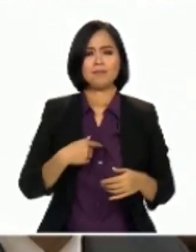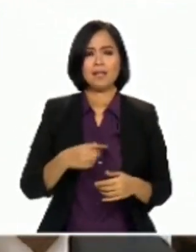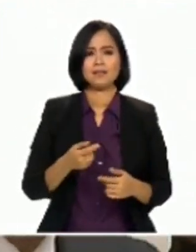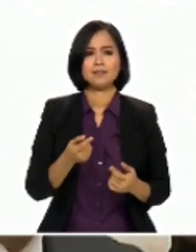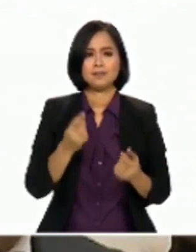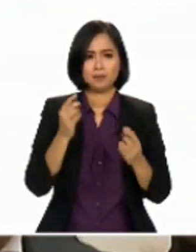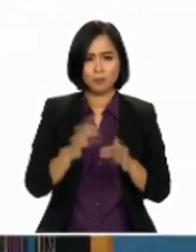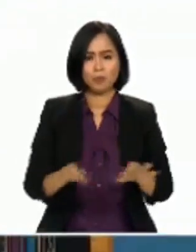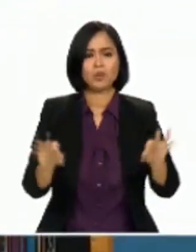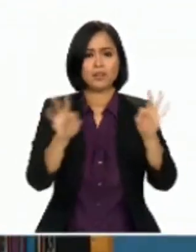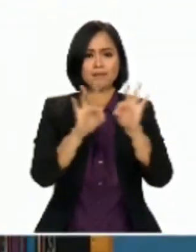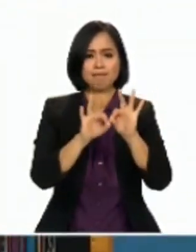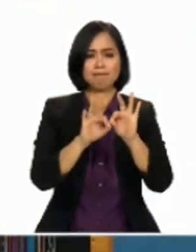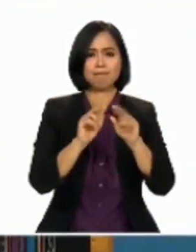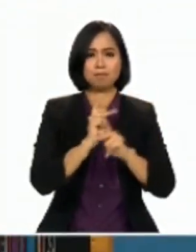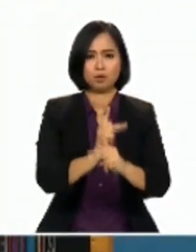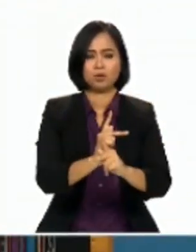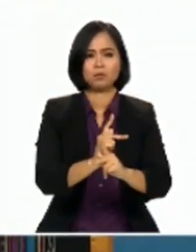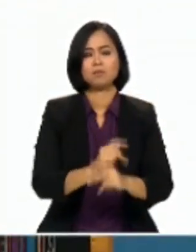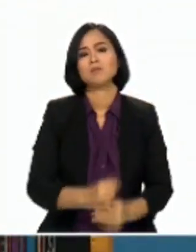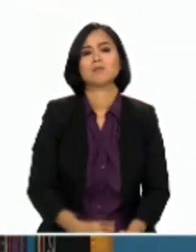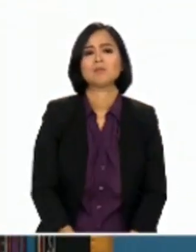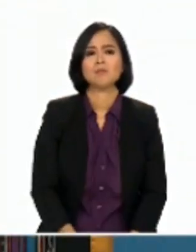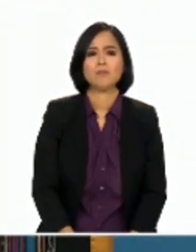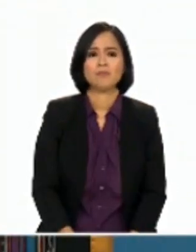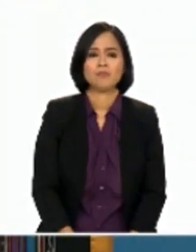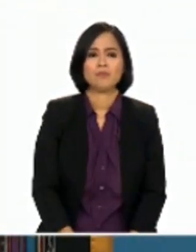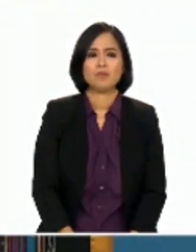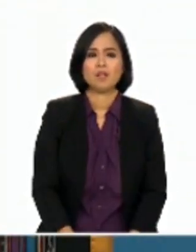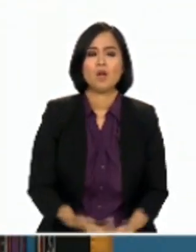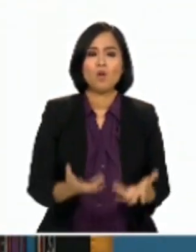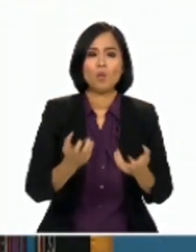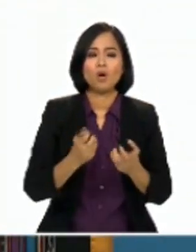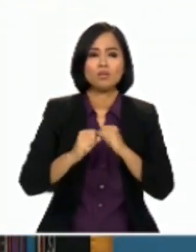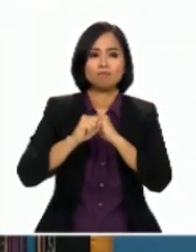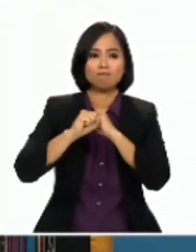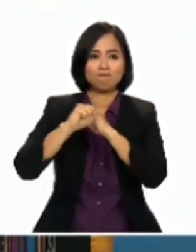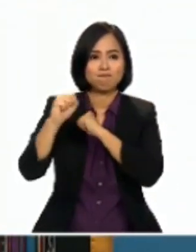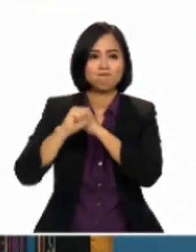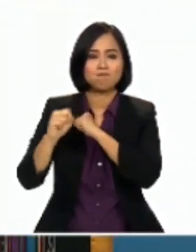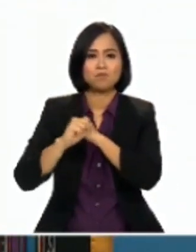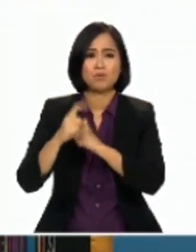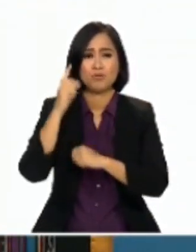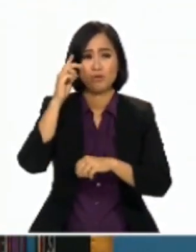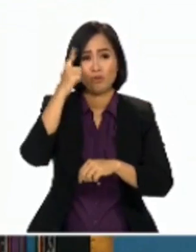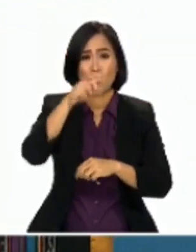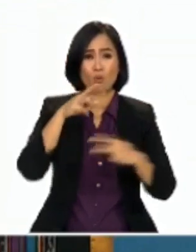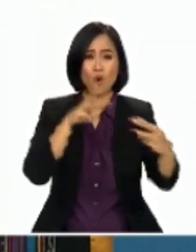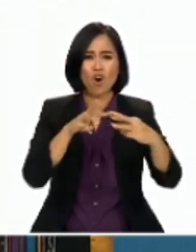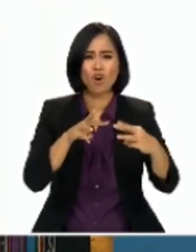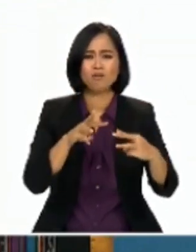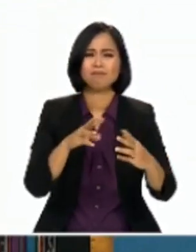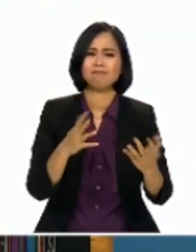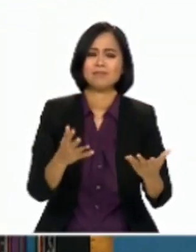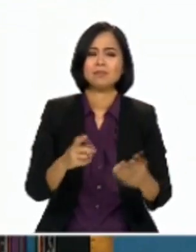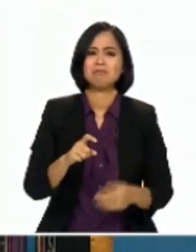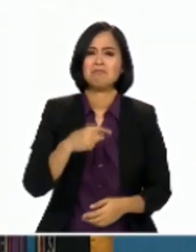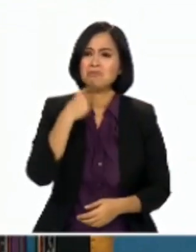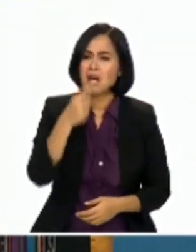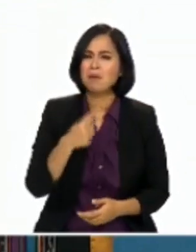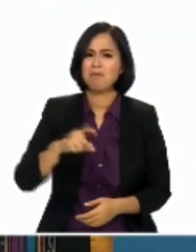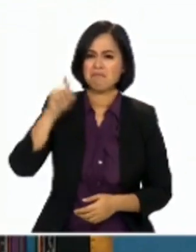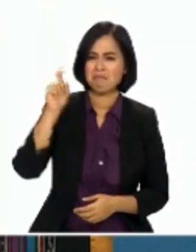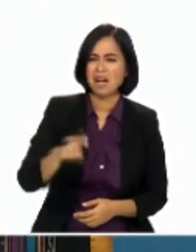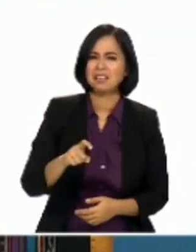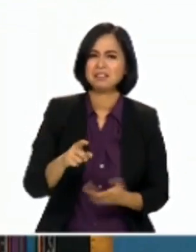stake. Short of expressly advocating a call to arms, there are those who say that we should stand up and